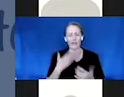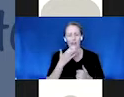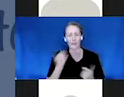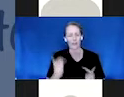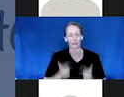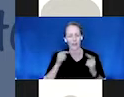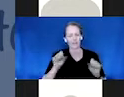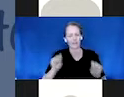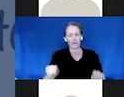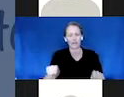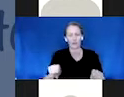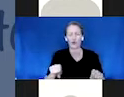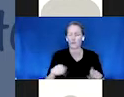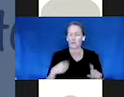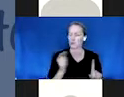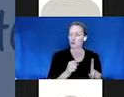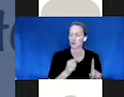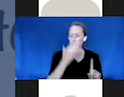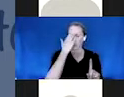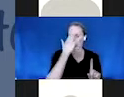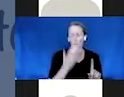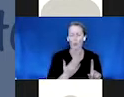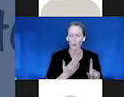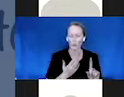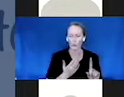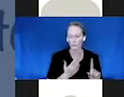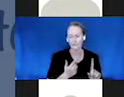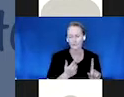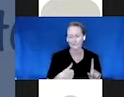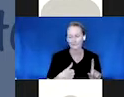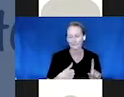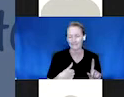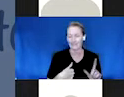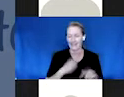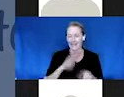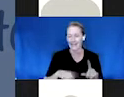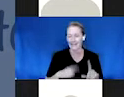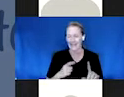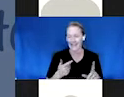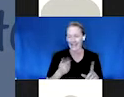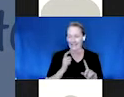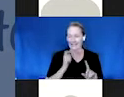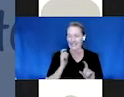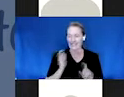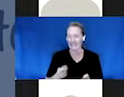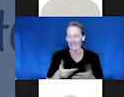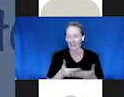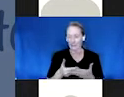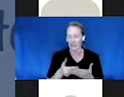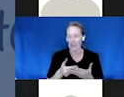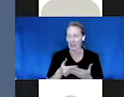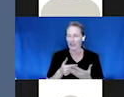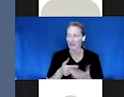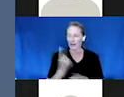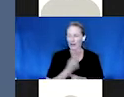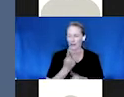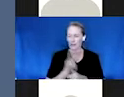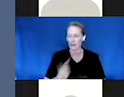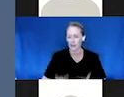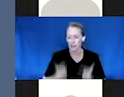recognized that she was not in a position to give the baby the life she wanted it to have. So again, let's ask